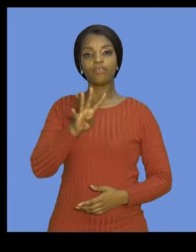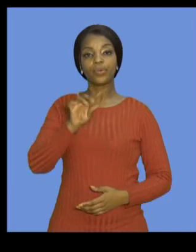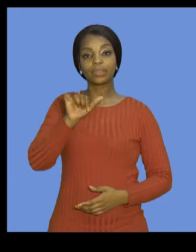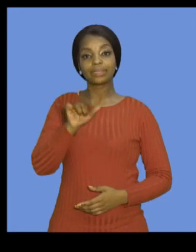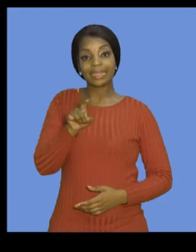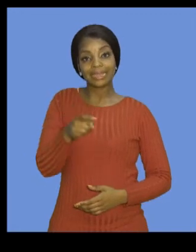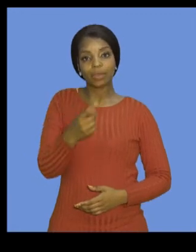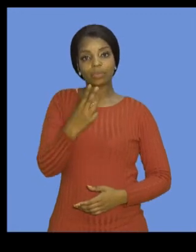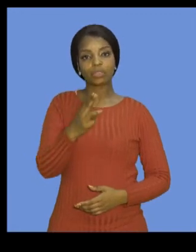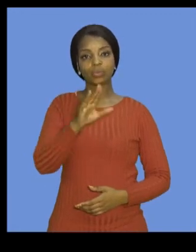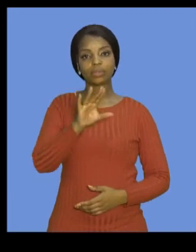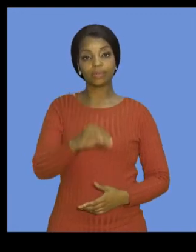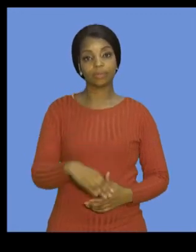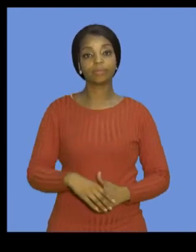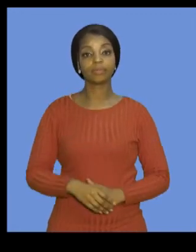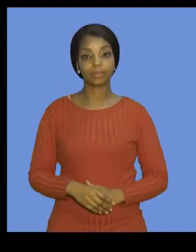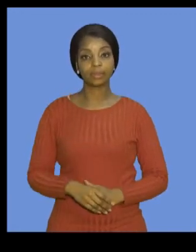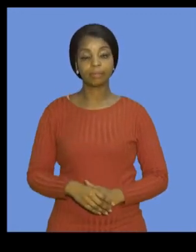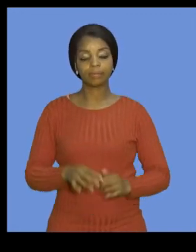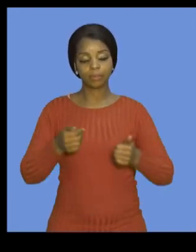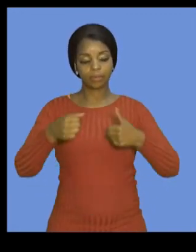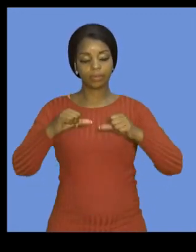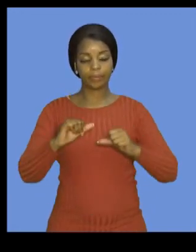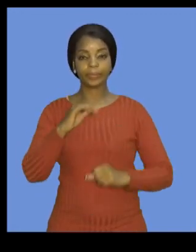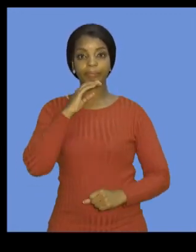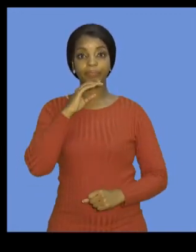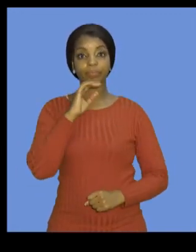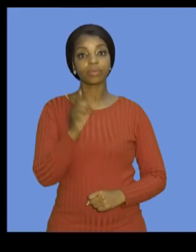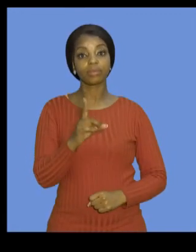46,250. Then it means the initial debt will then be